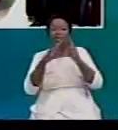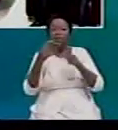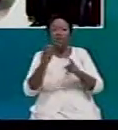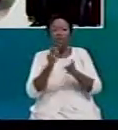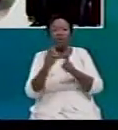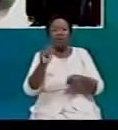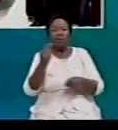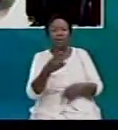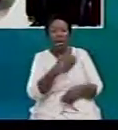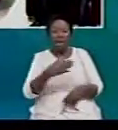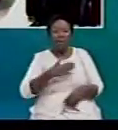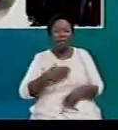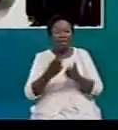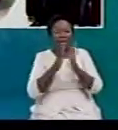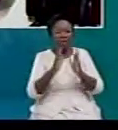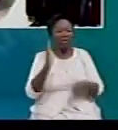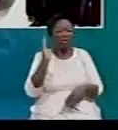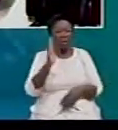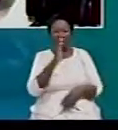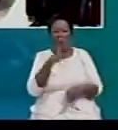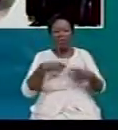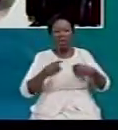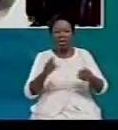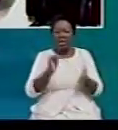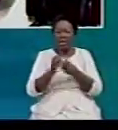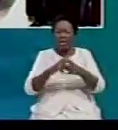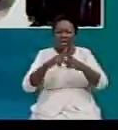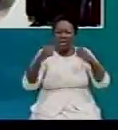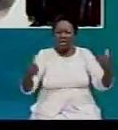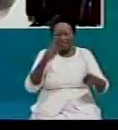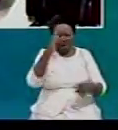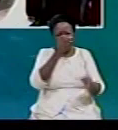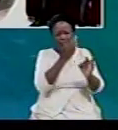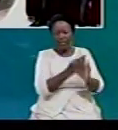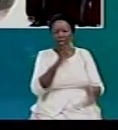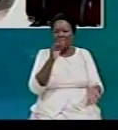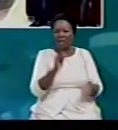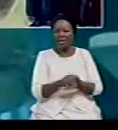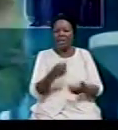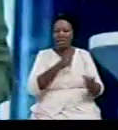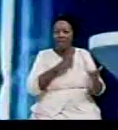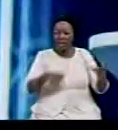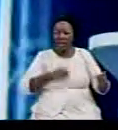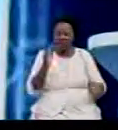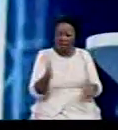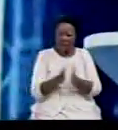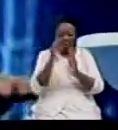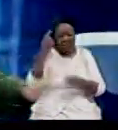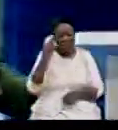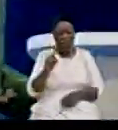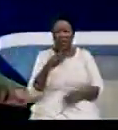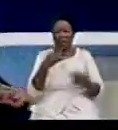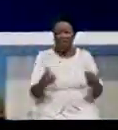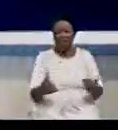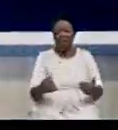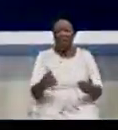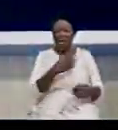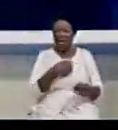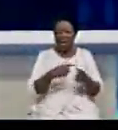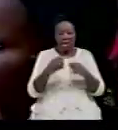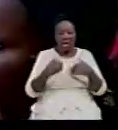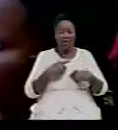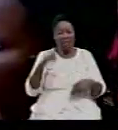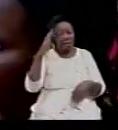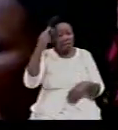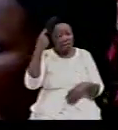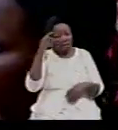servant shall be healed. That is surpassing faith the Lord is asking for. And then he gave a reason for that in